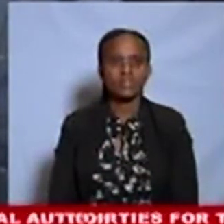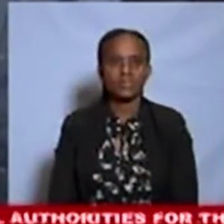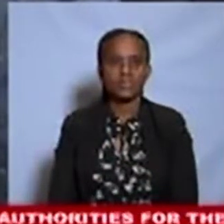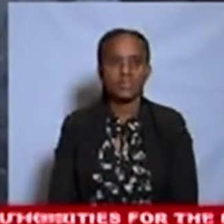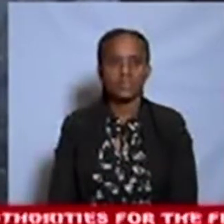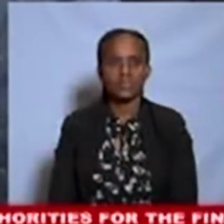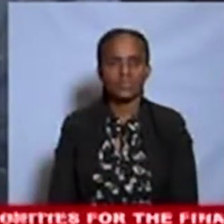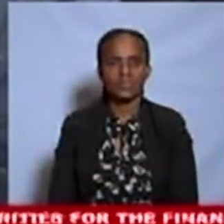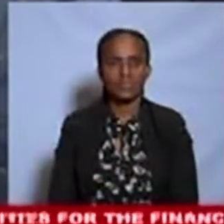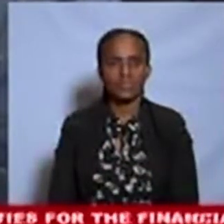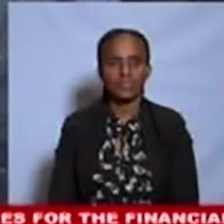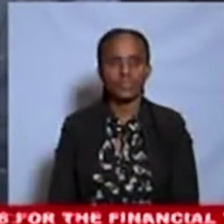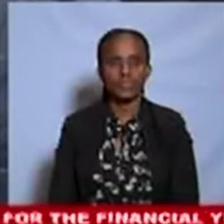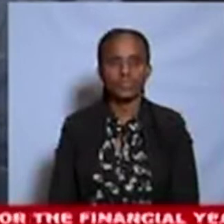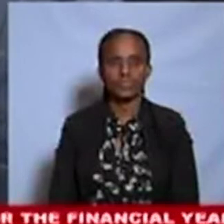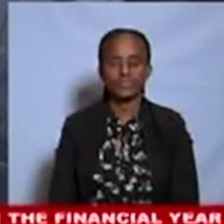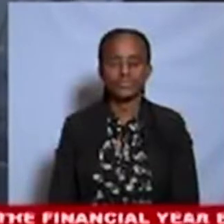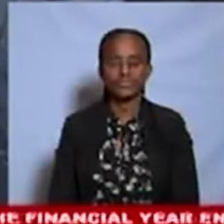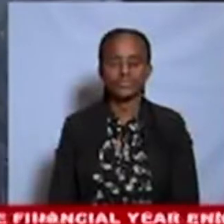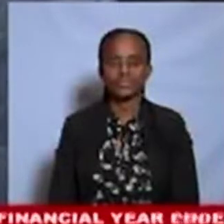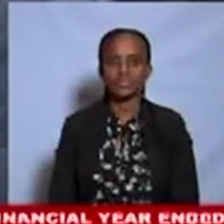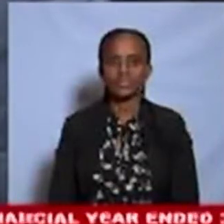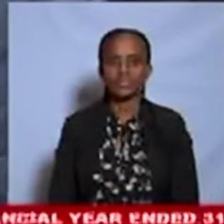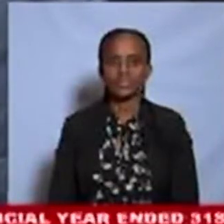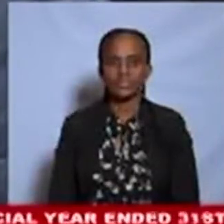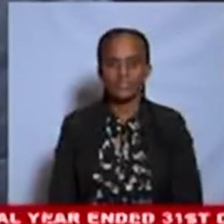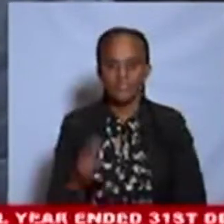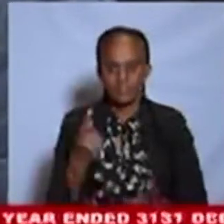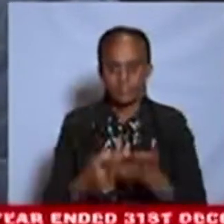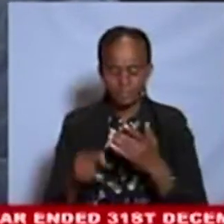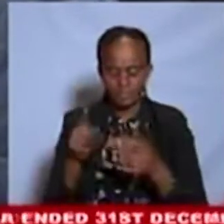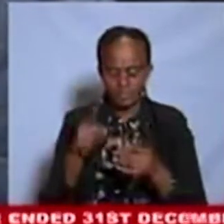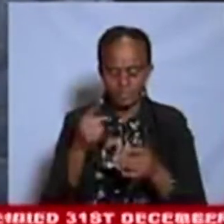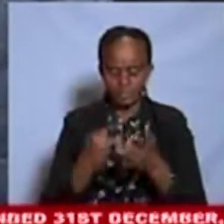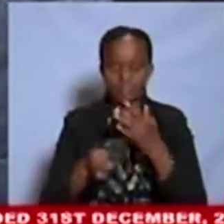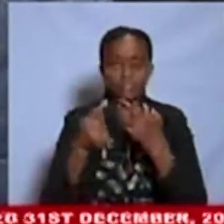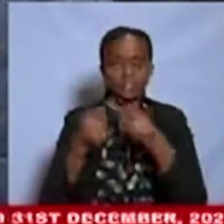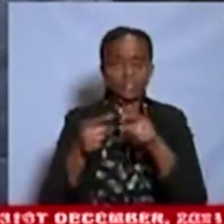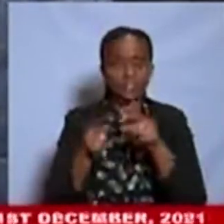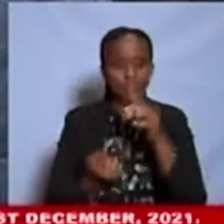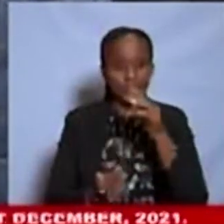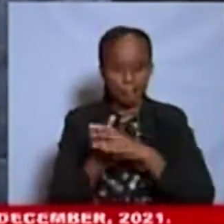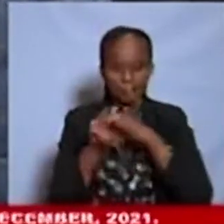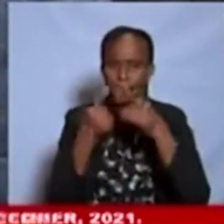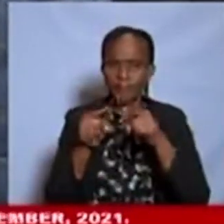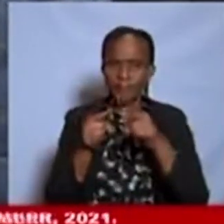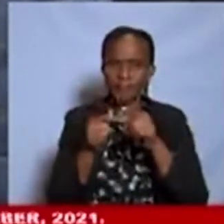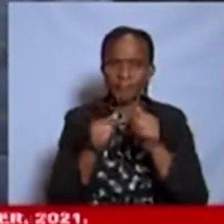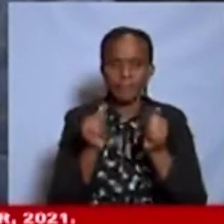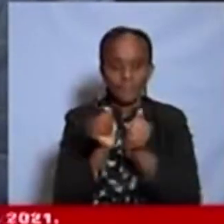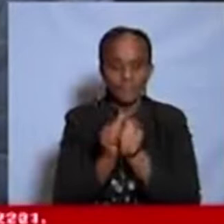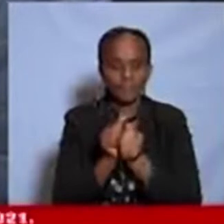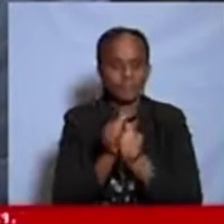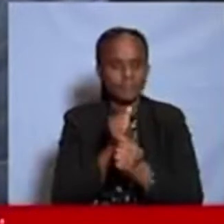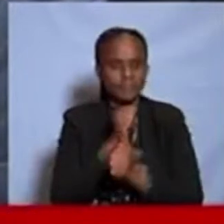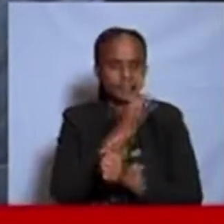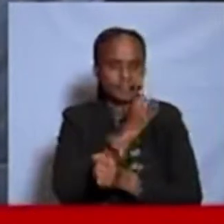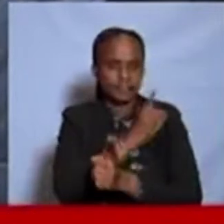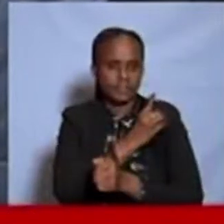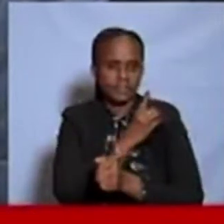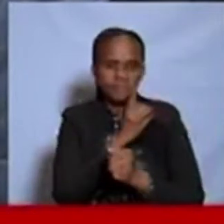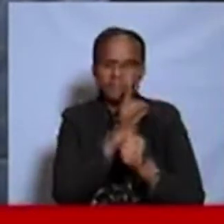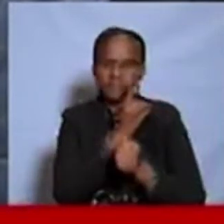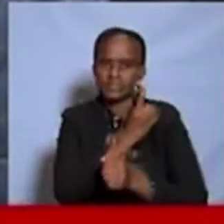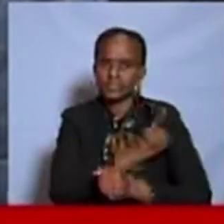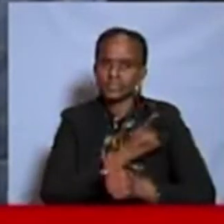neither banked nor cash found. This is what arose to the disciplinary action. My